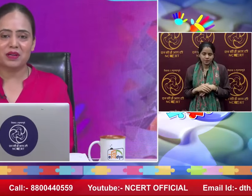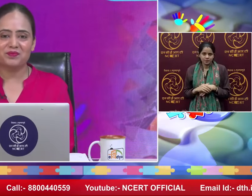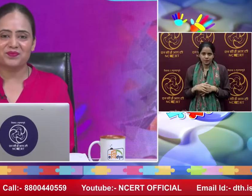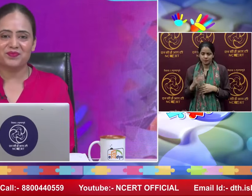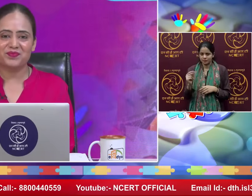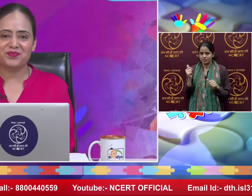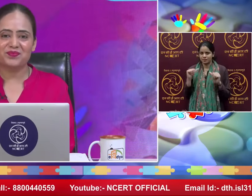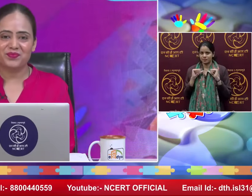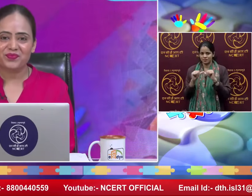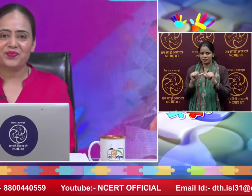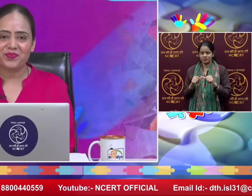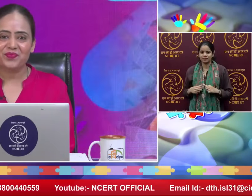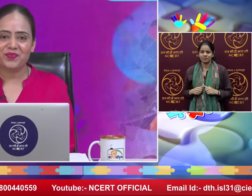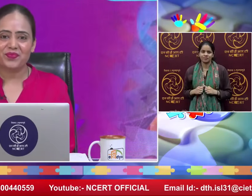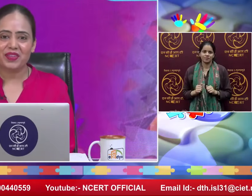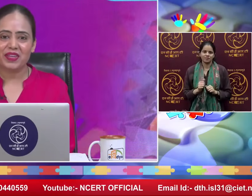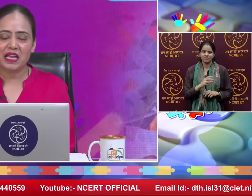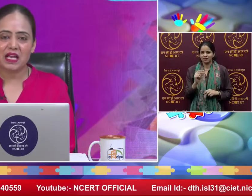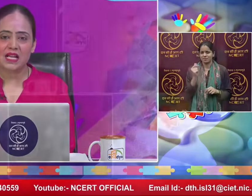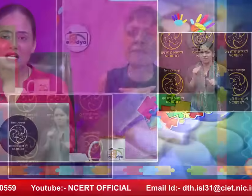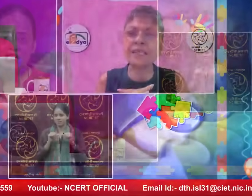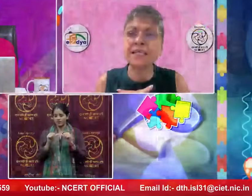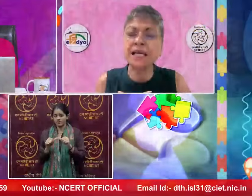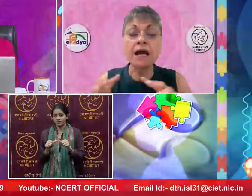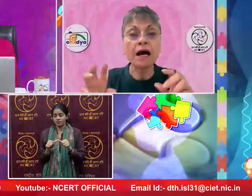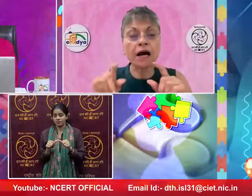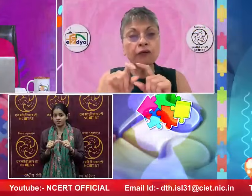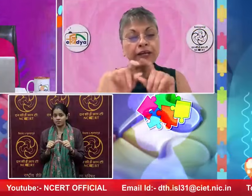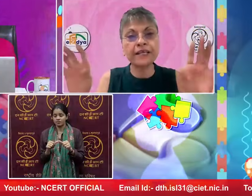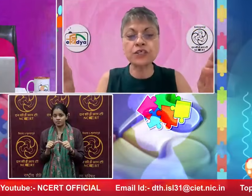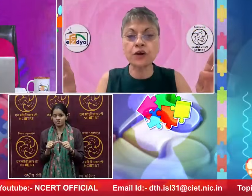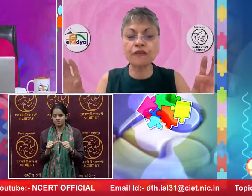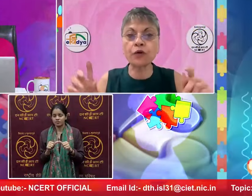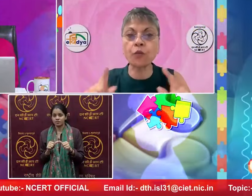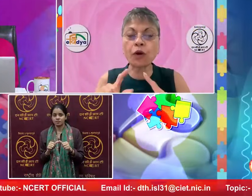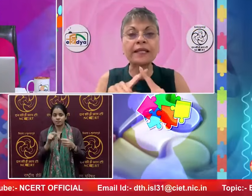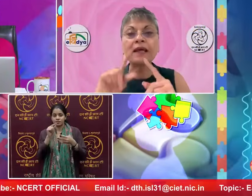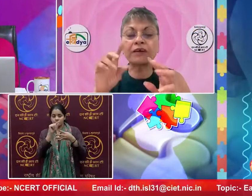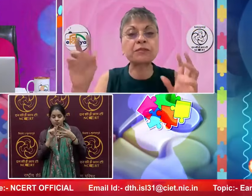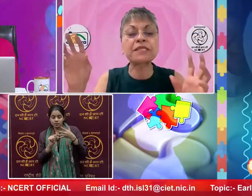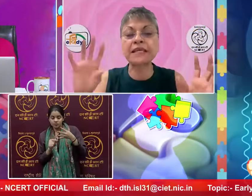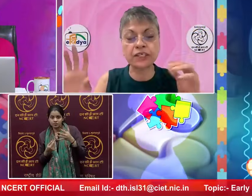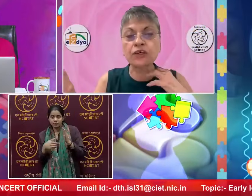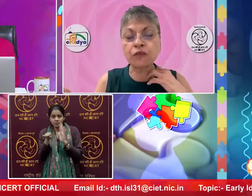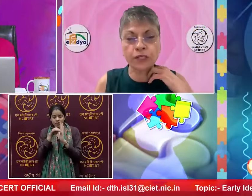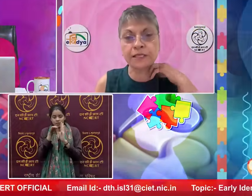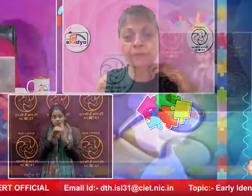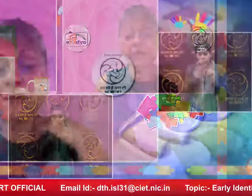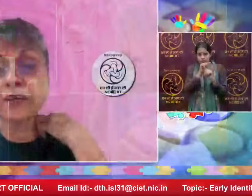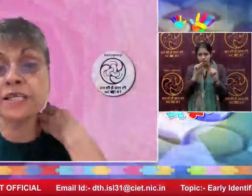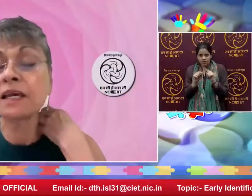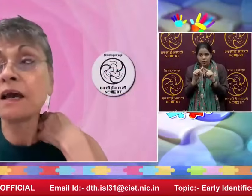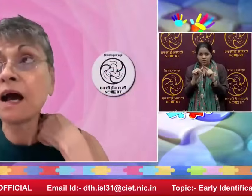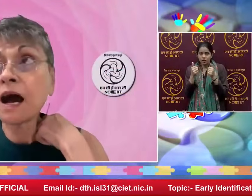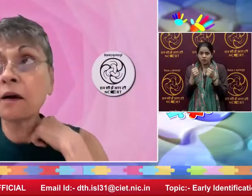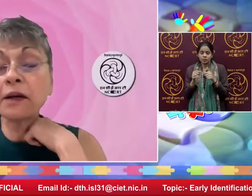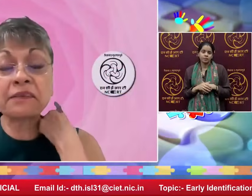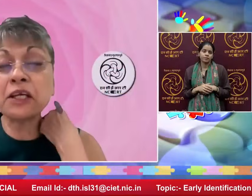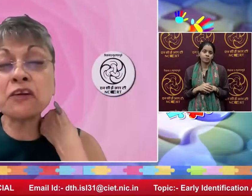ma'am. I think that, Harpreet, I just want to quickly say that, we have these ratings of, what level percentage of autism there.